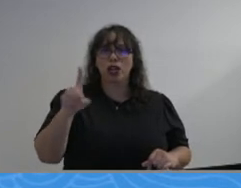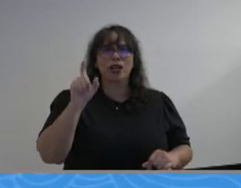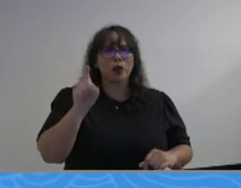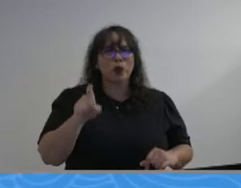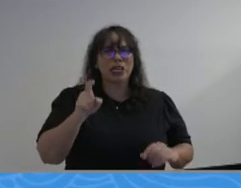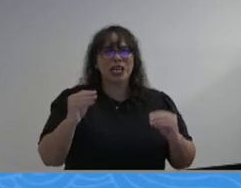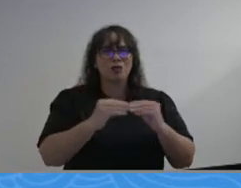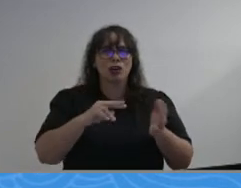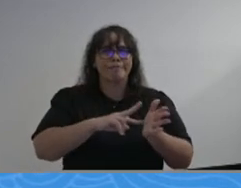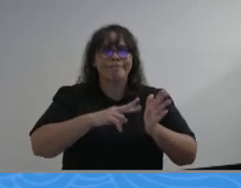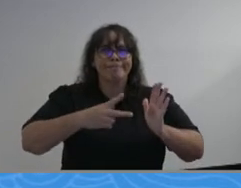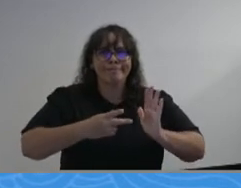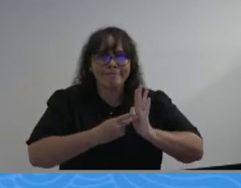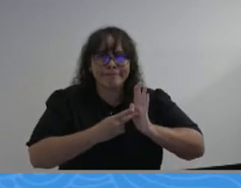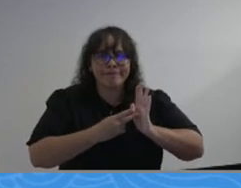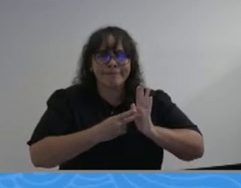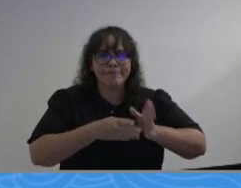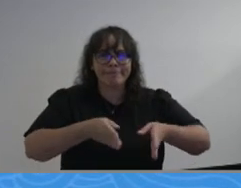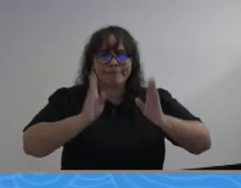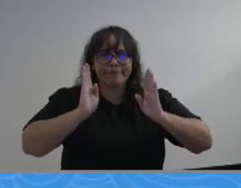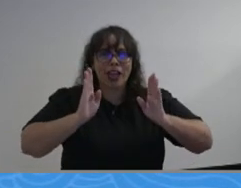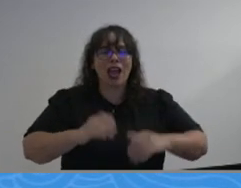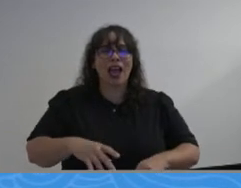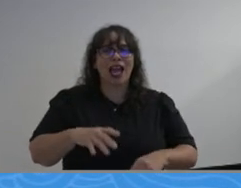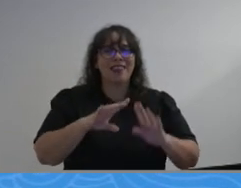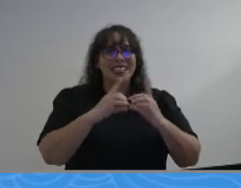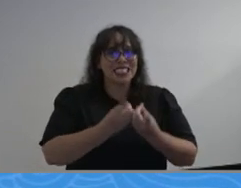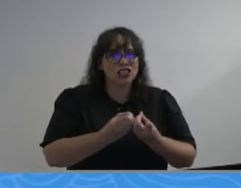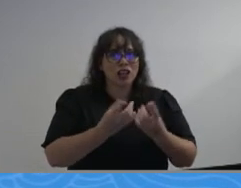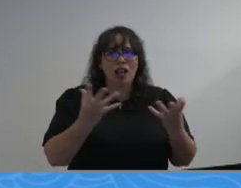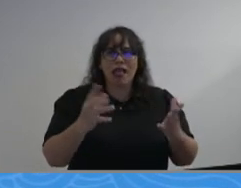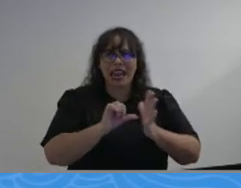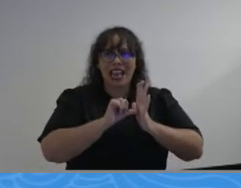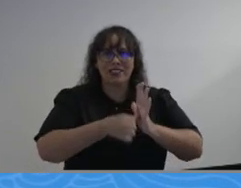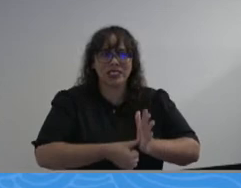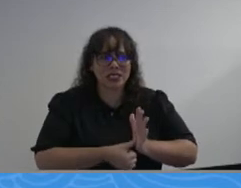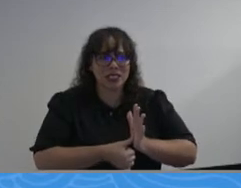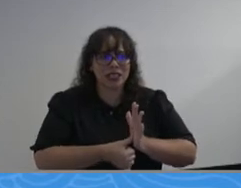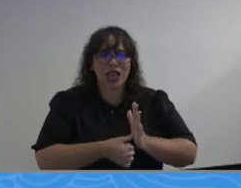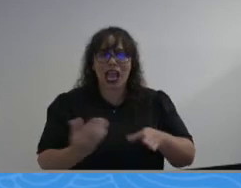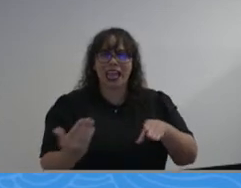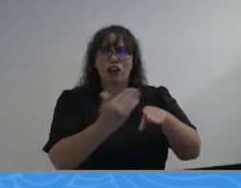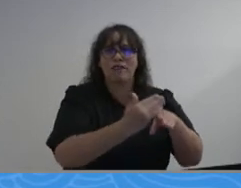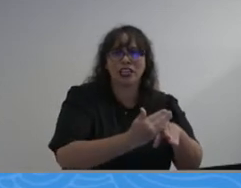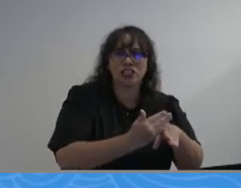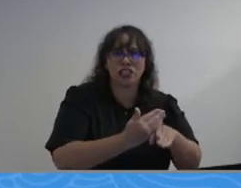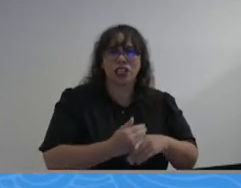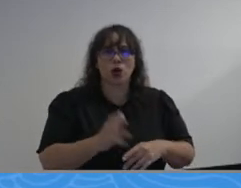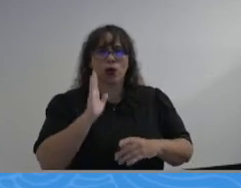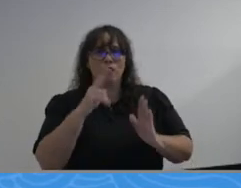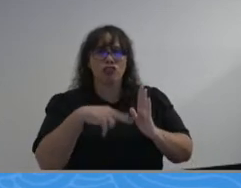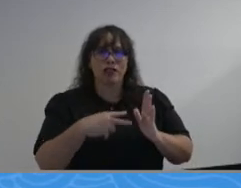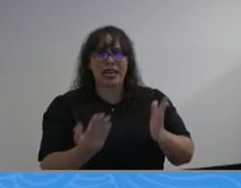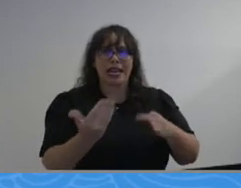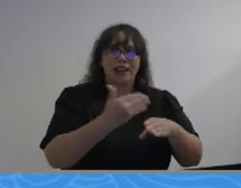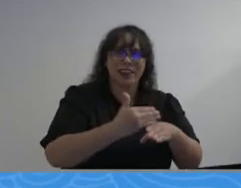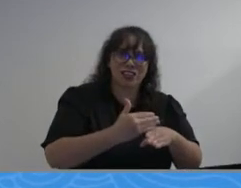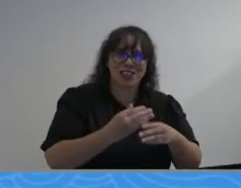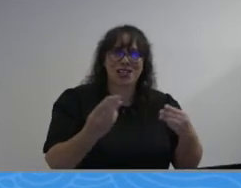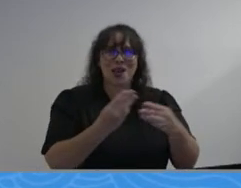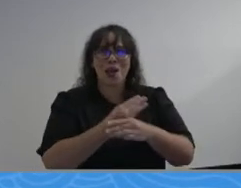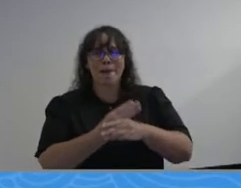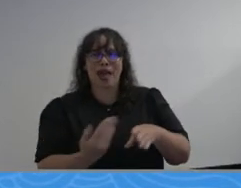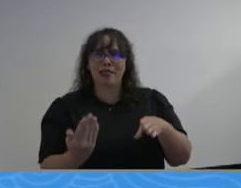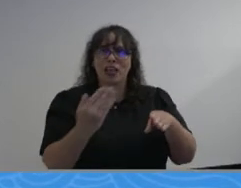intentionality. And as a district, I think that a lot of emphasis has been placed on interventions. Okay, we're going to do this reading intervention. We're going to do this math